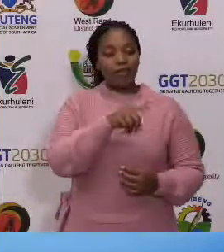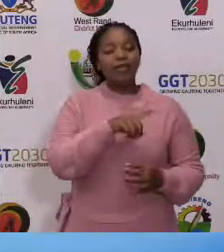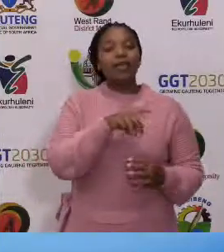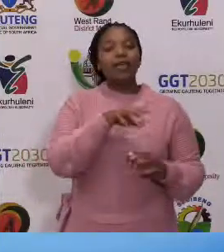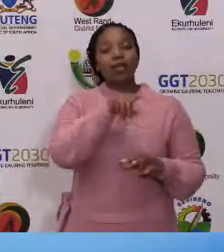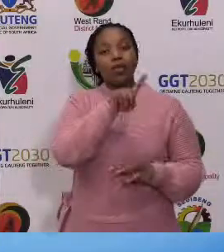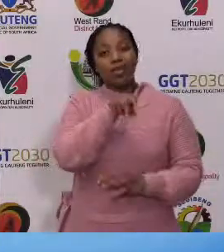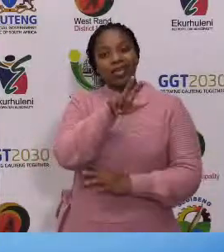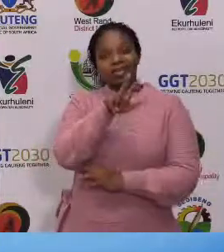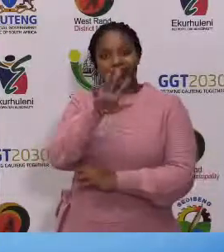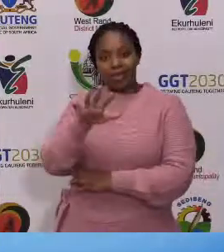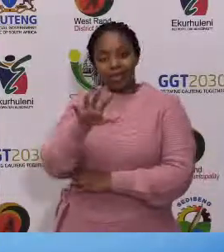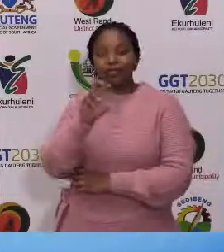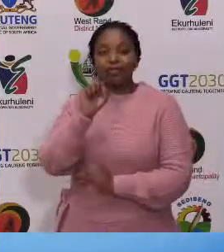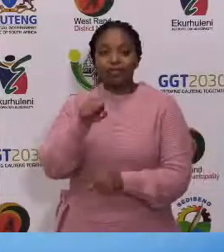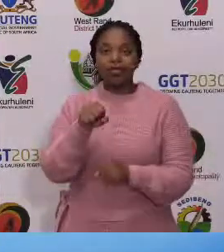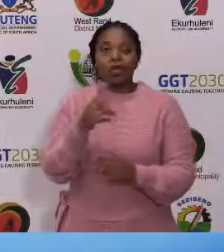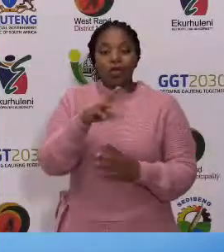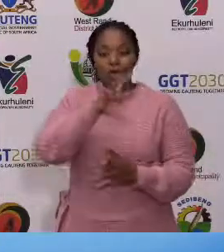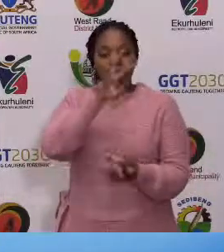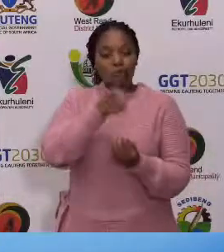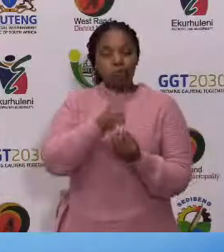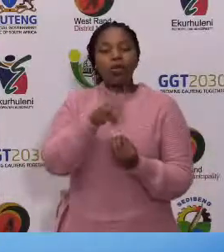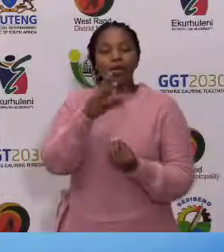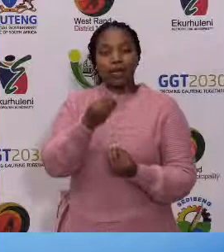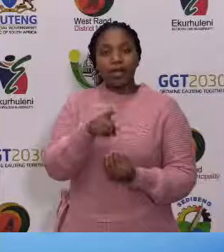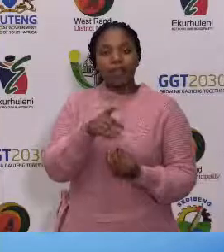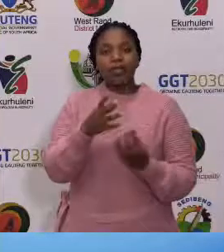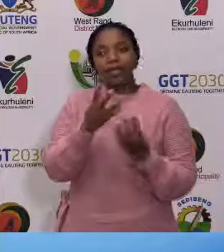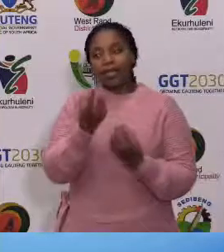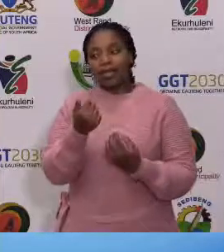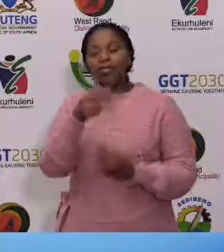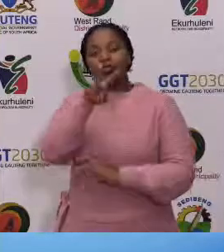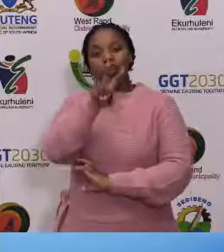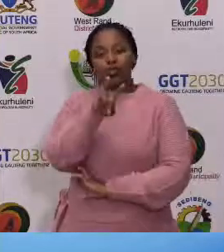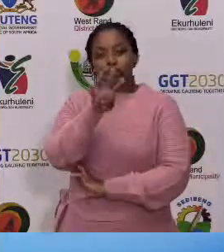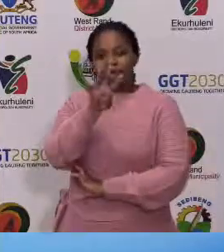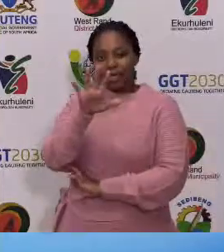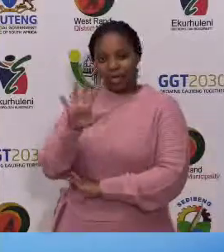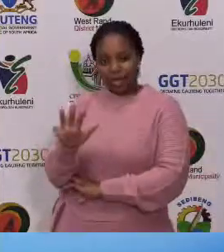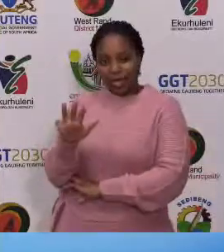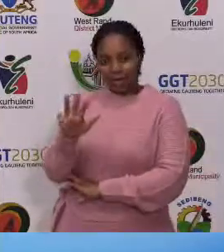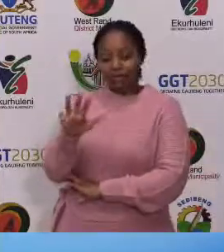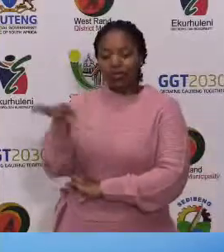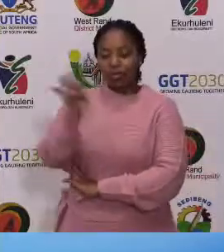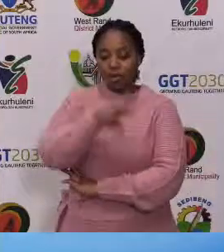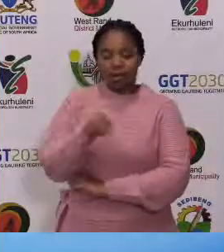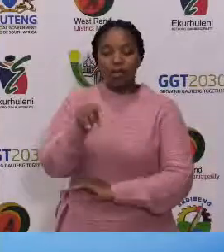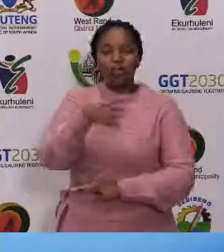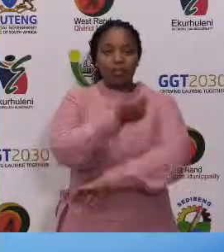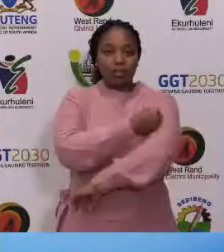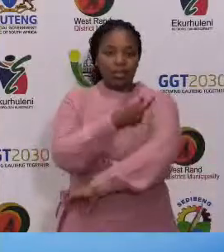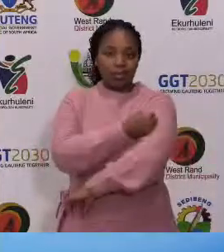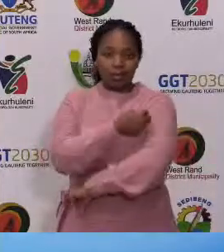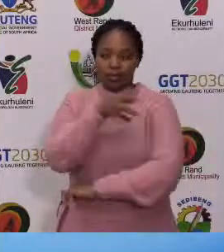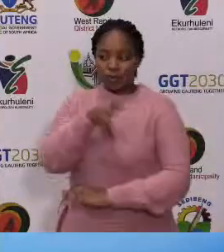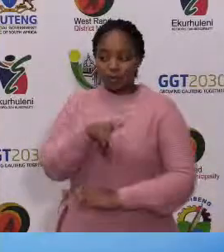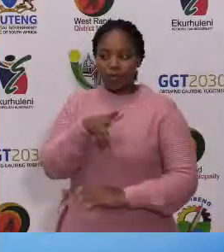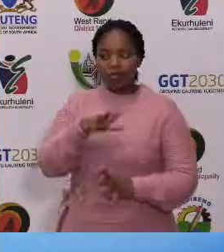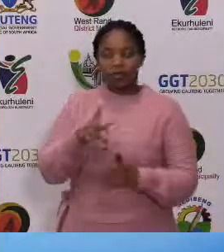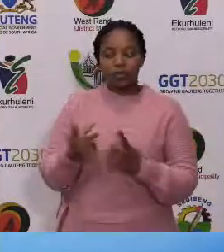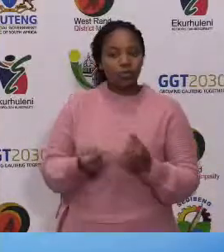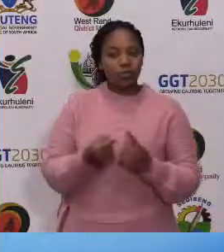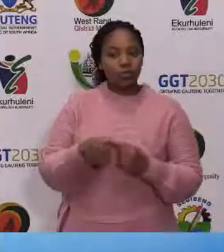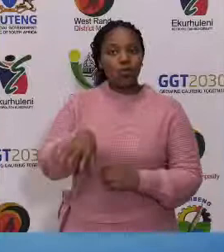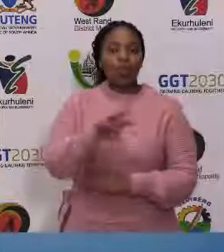over and above this, we do have non-medical sites. We've got 249 of them that are also going to be vaccinating. We went all out